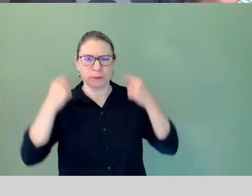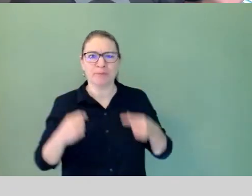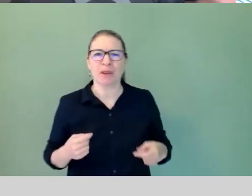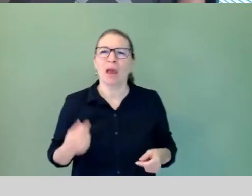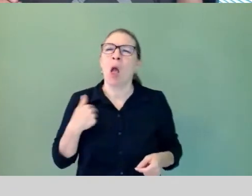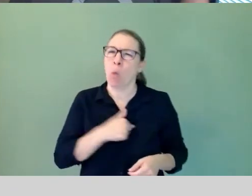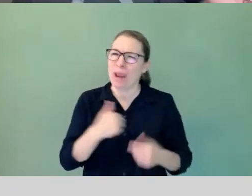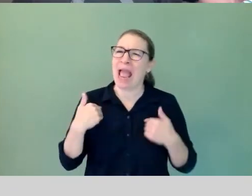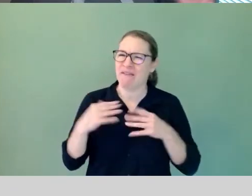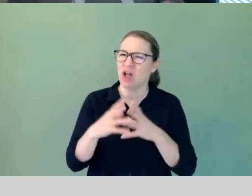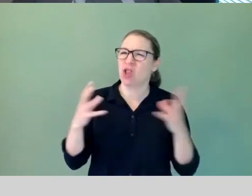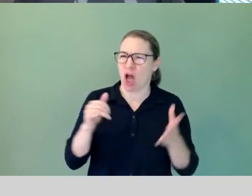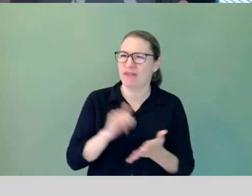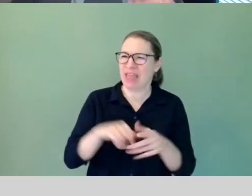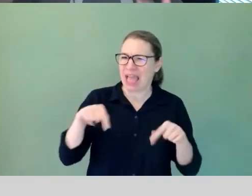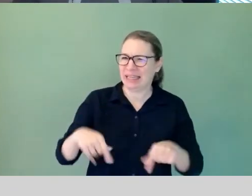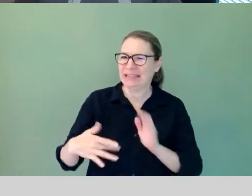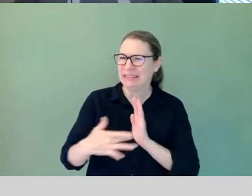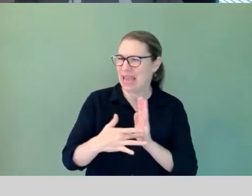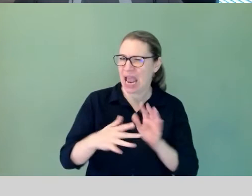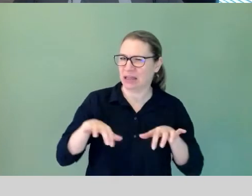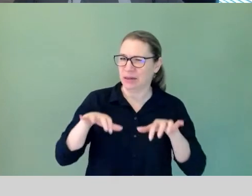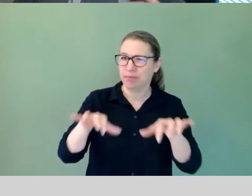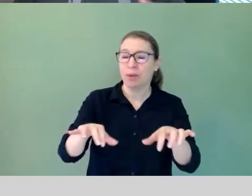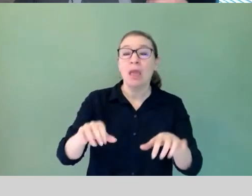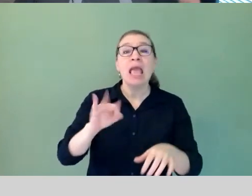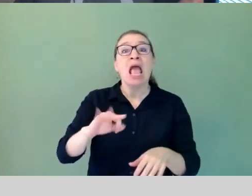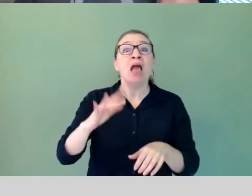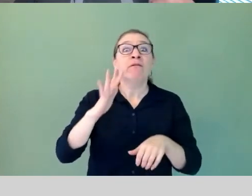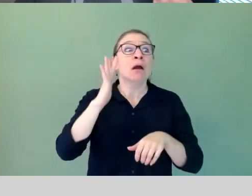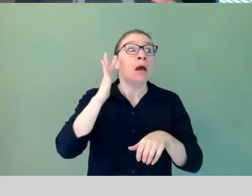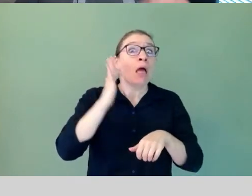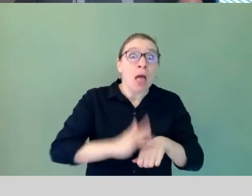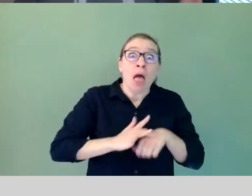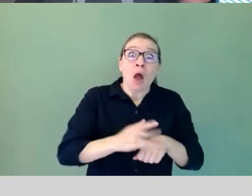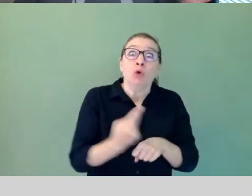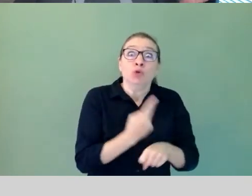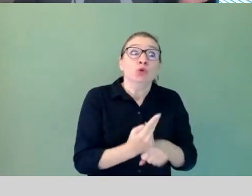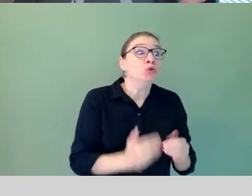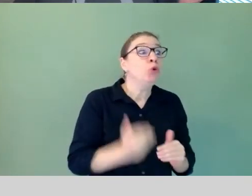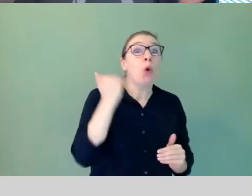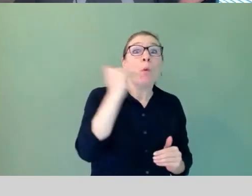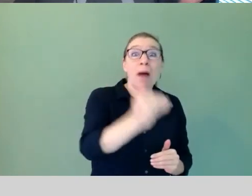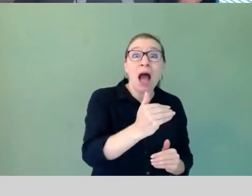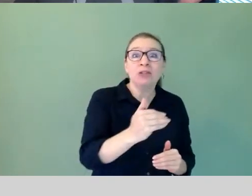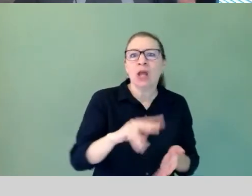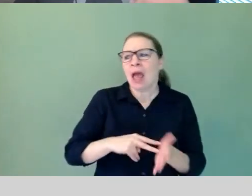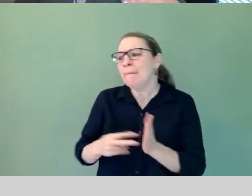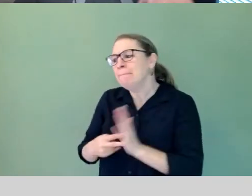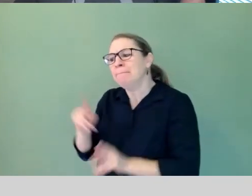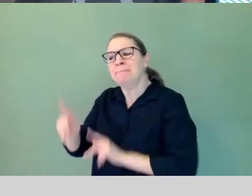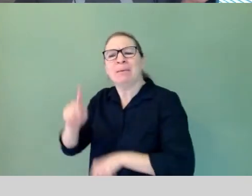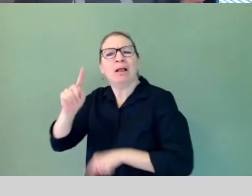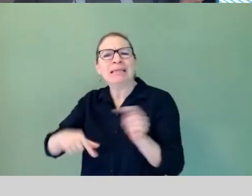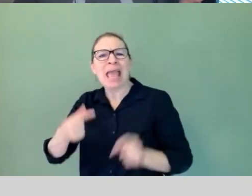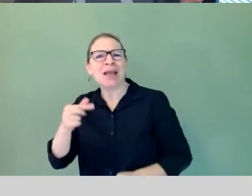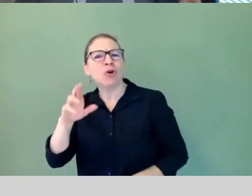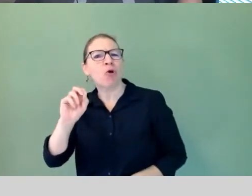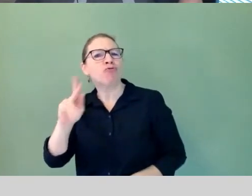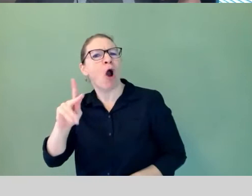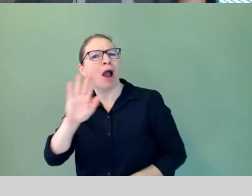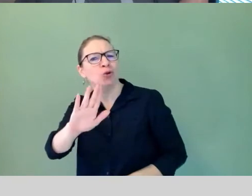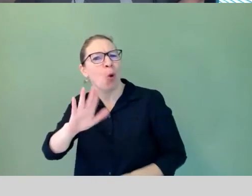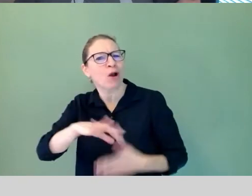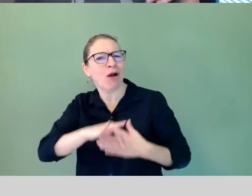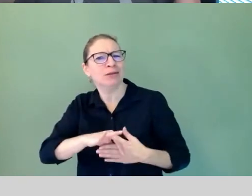that in tech. It's everywhere. Overuse of jargon can make it difficult for beginners to grok your content. See how I used grok there? See what